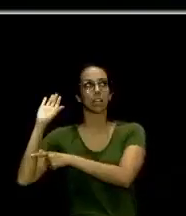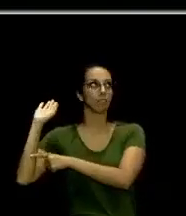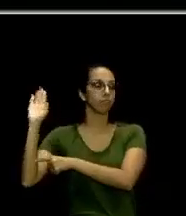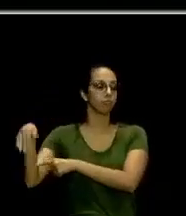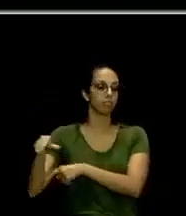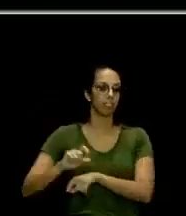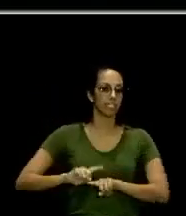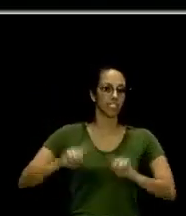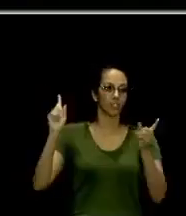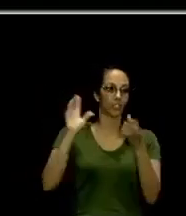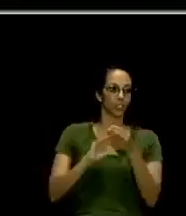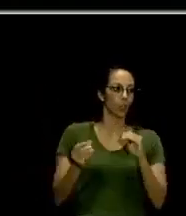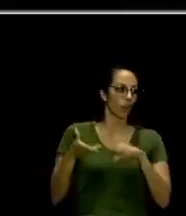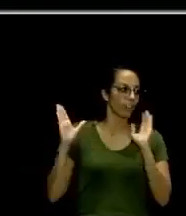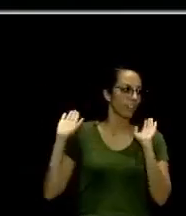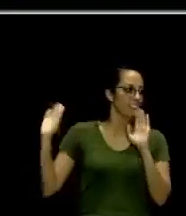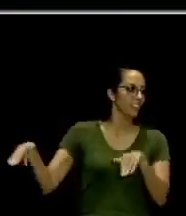story.